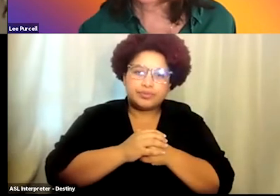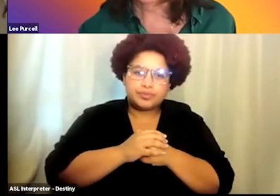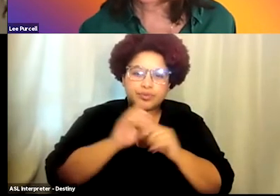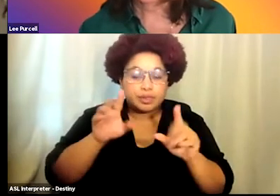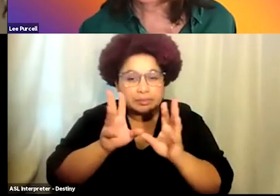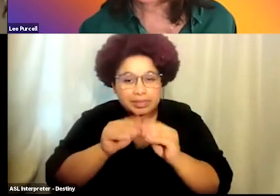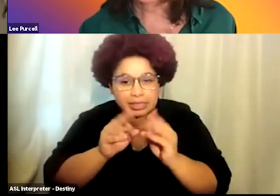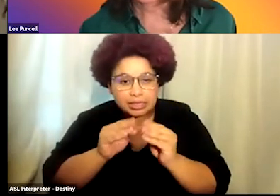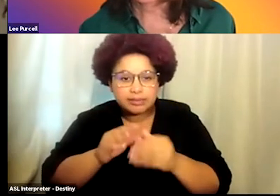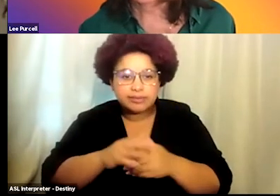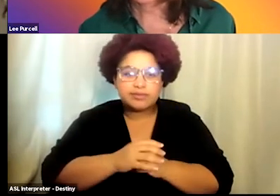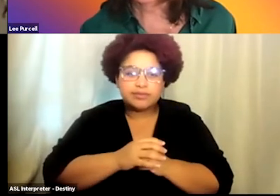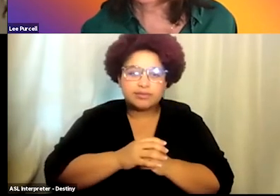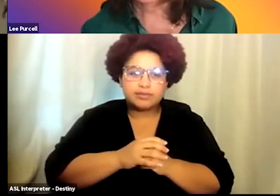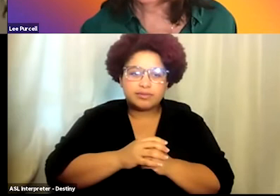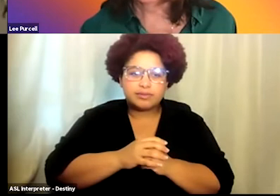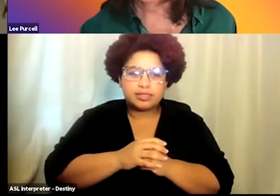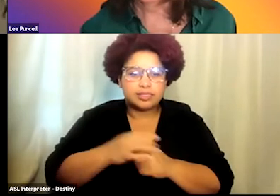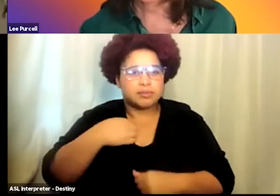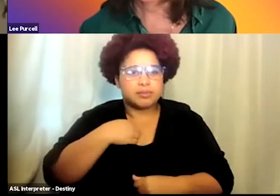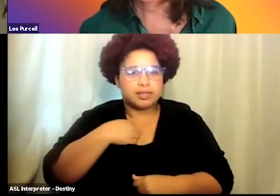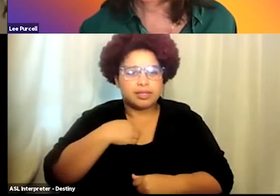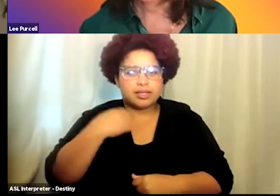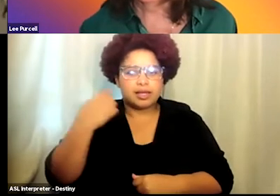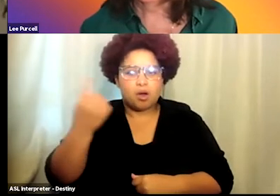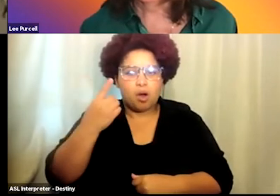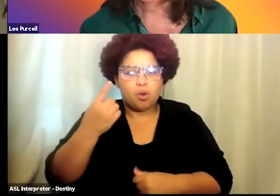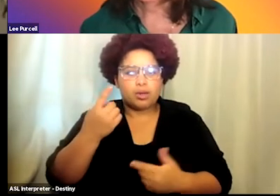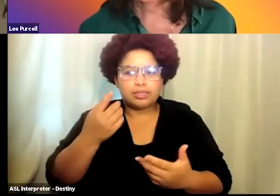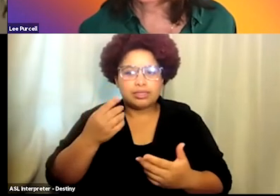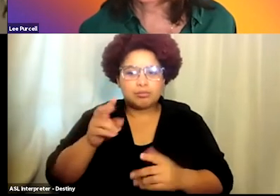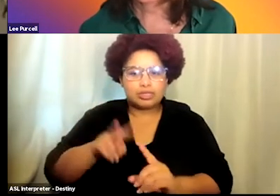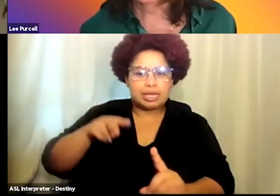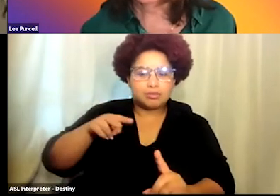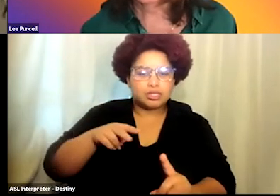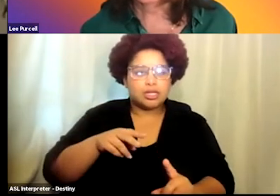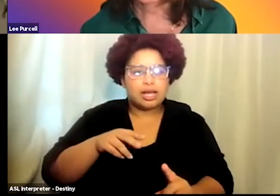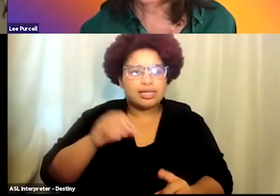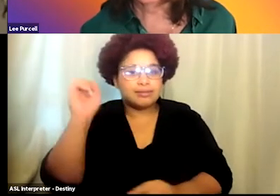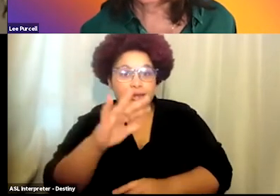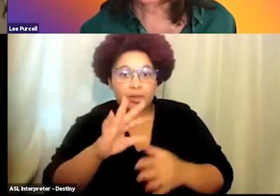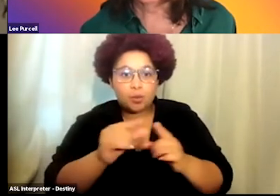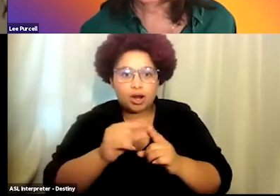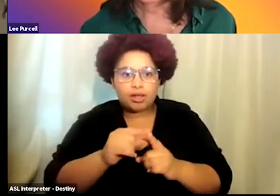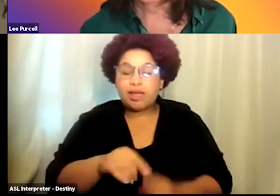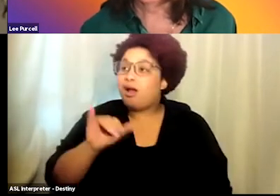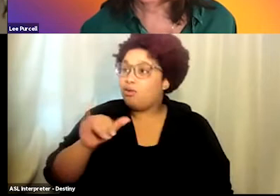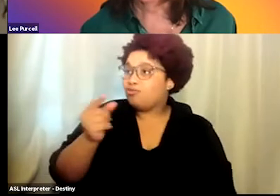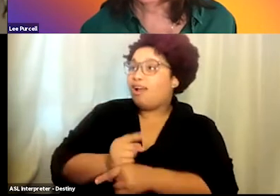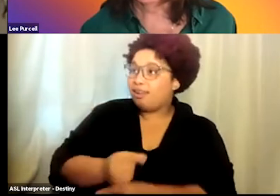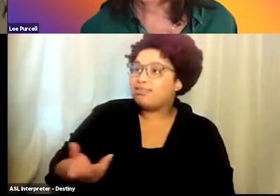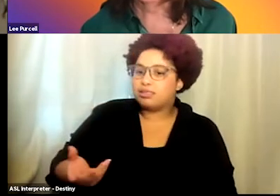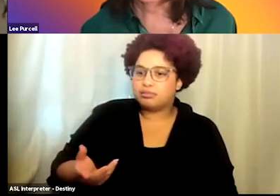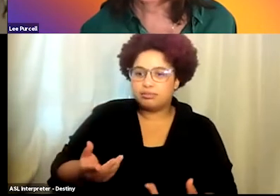meetings, and I'm always throwing out perception, and people are saying, oh, that's right, but nothing is happening. That's why